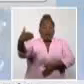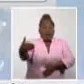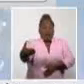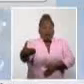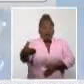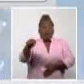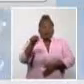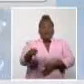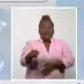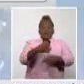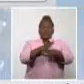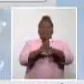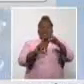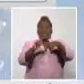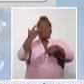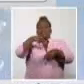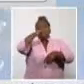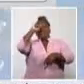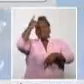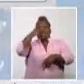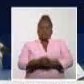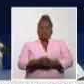means